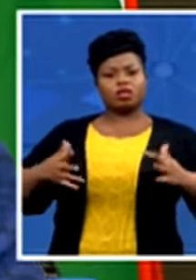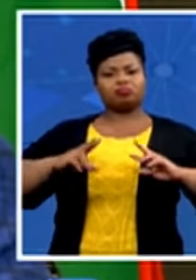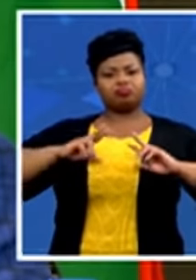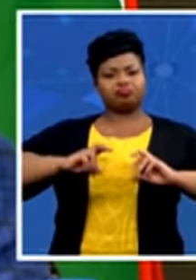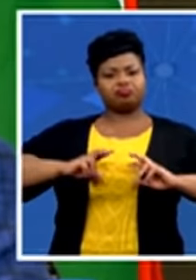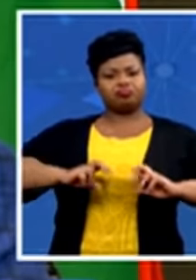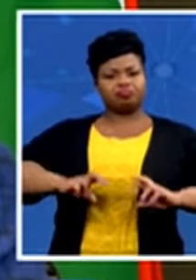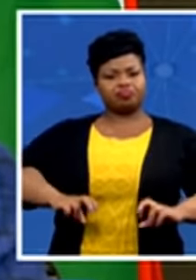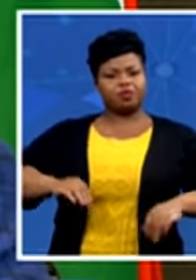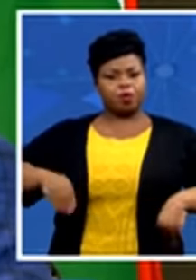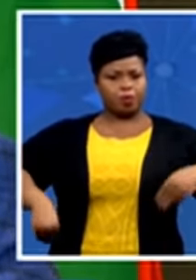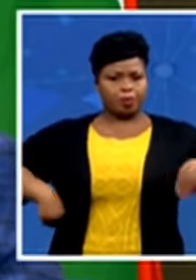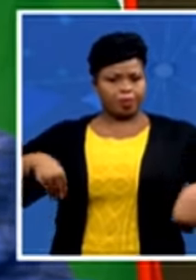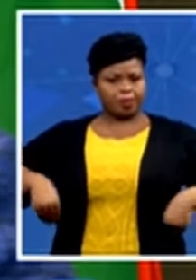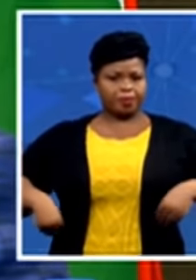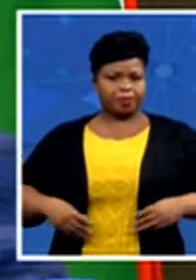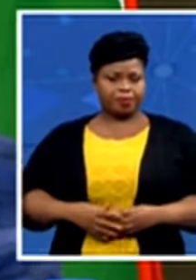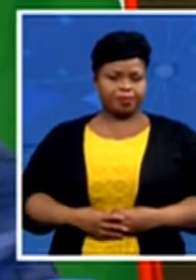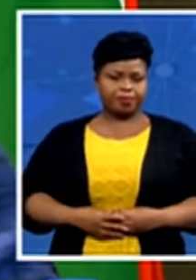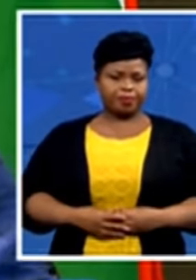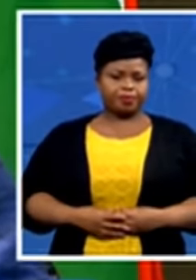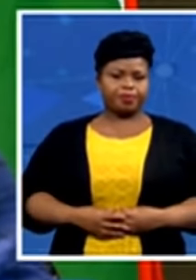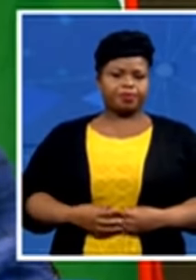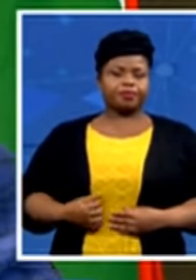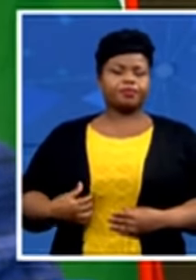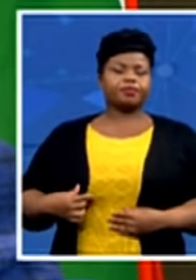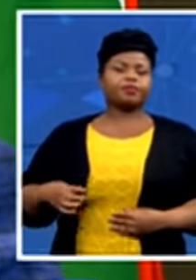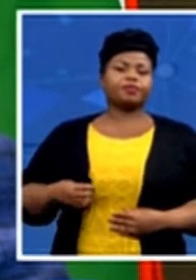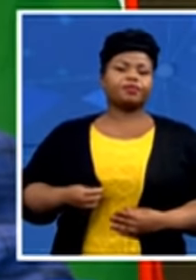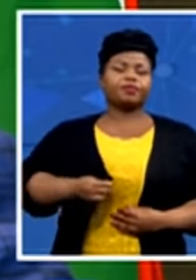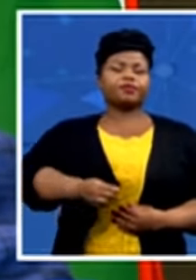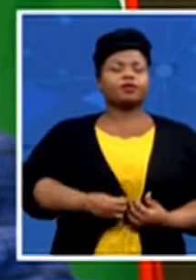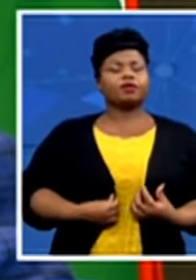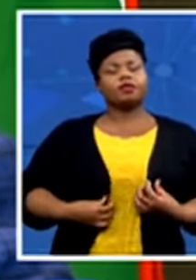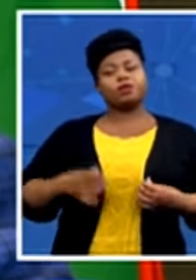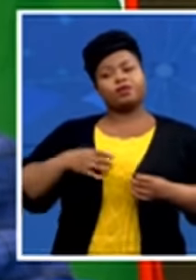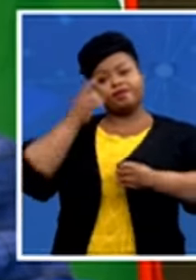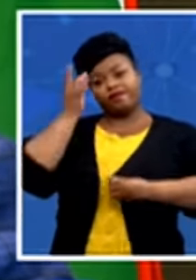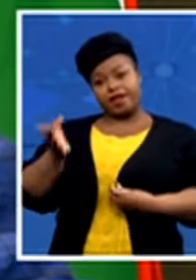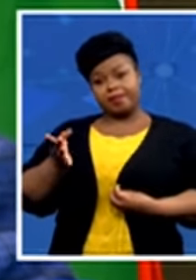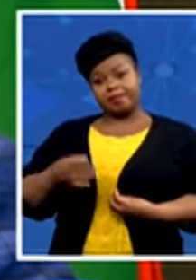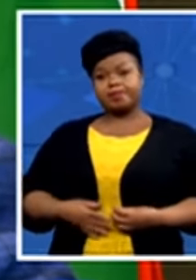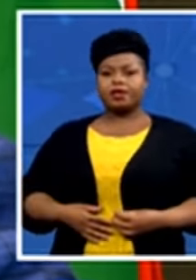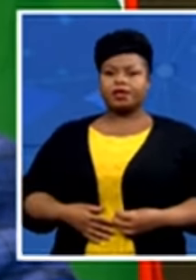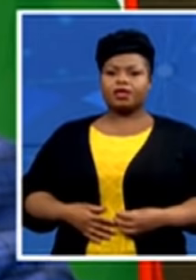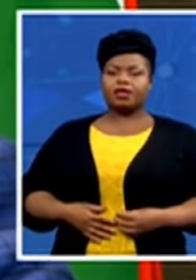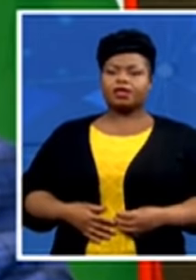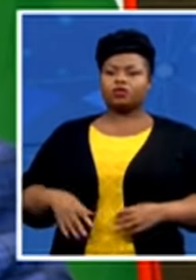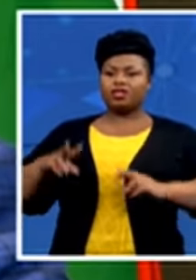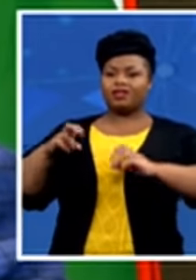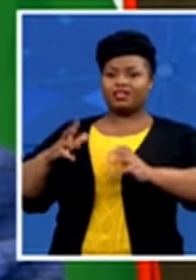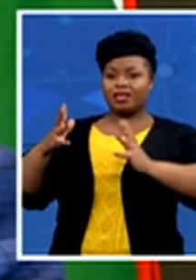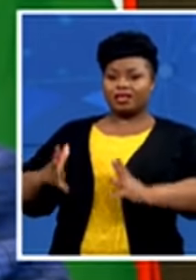allegations. We have said to the investigators that they must act on every case once they